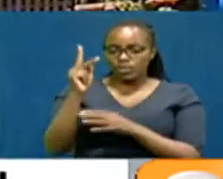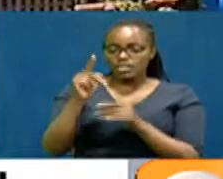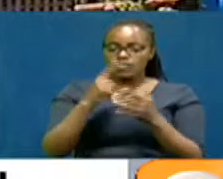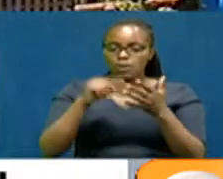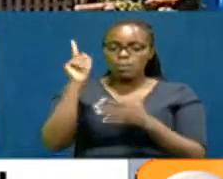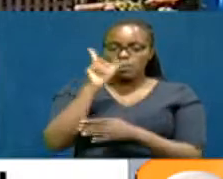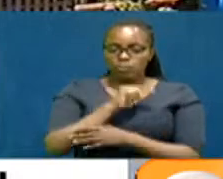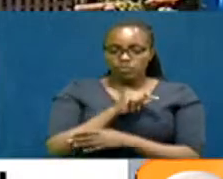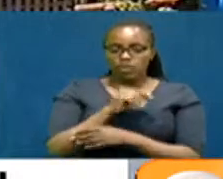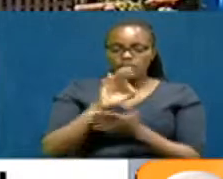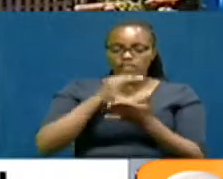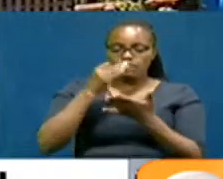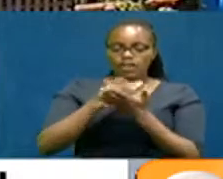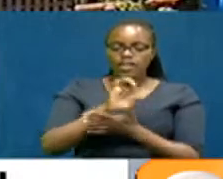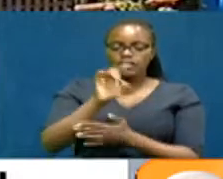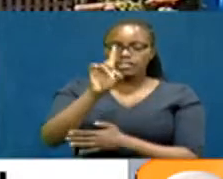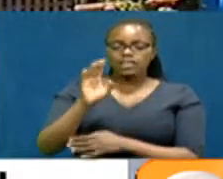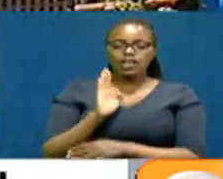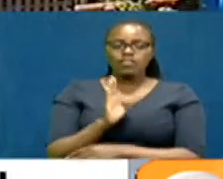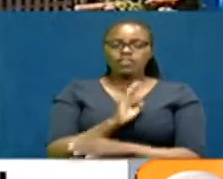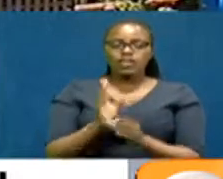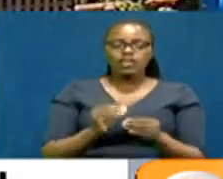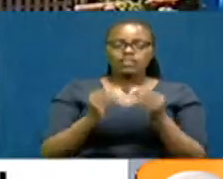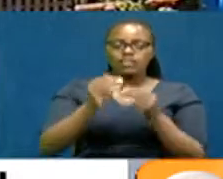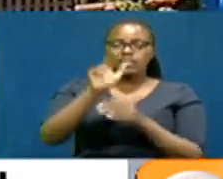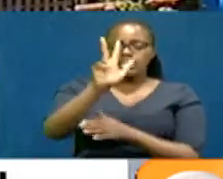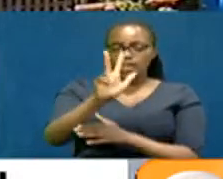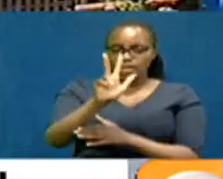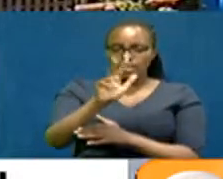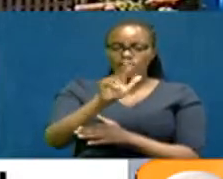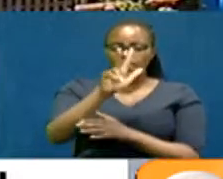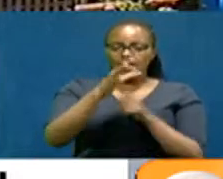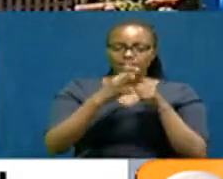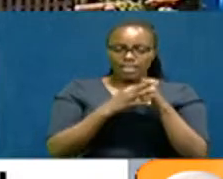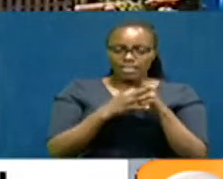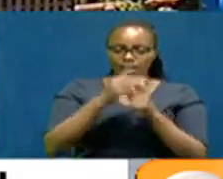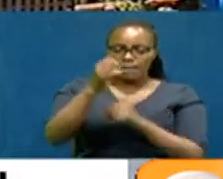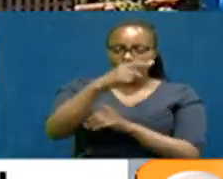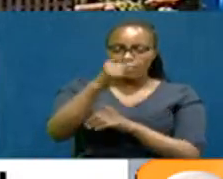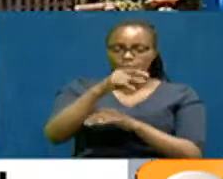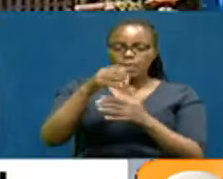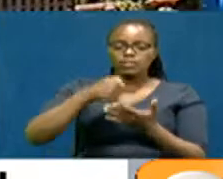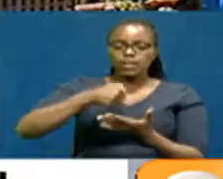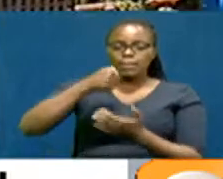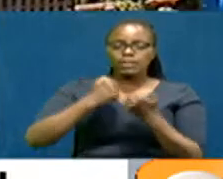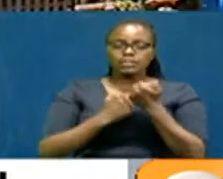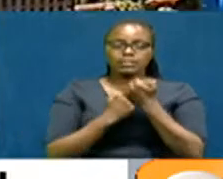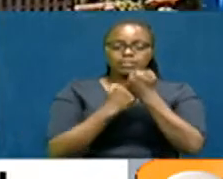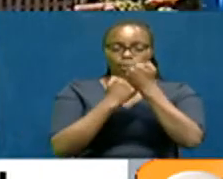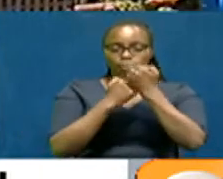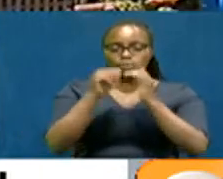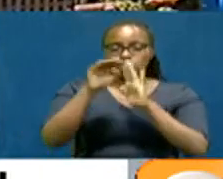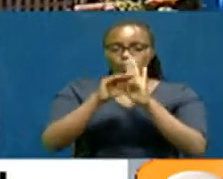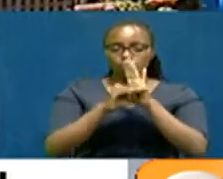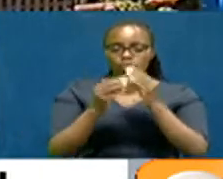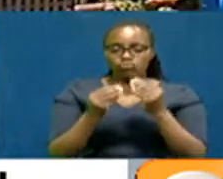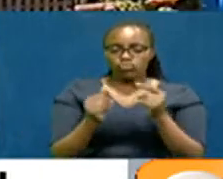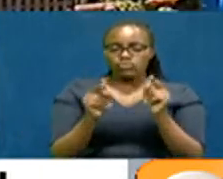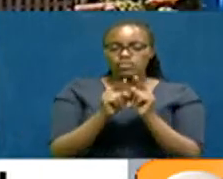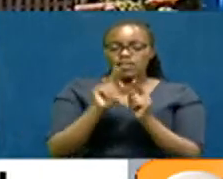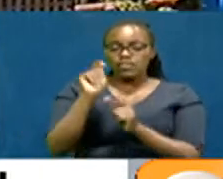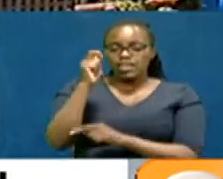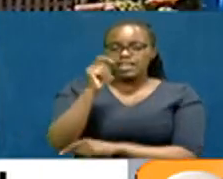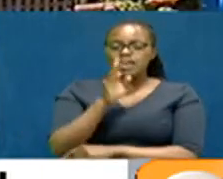by the fund's executive board, represents the third tranche of a 38-month budget support program, which seeks to address Kenya's